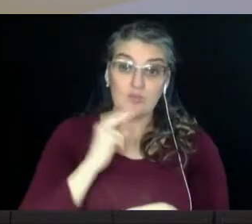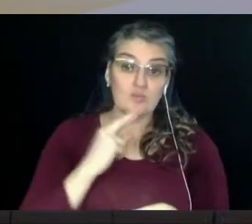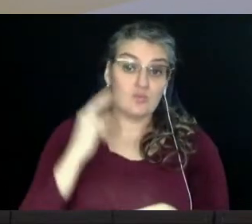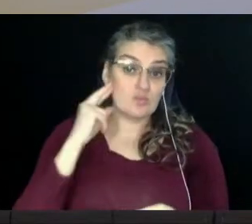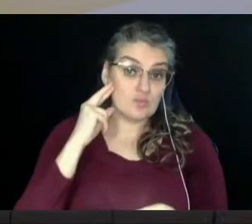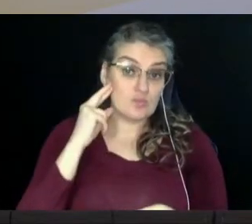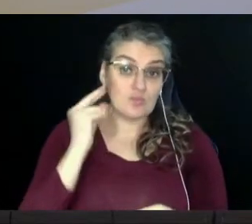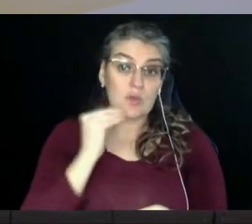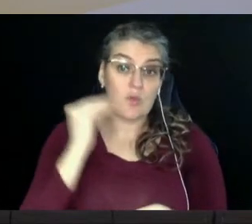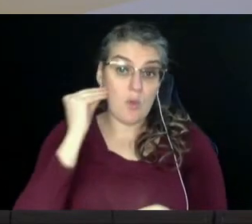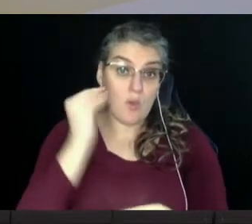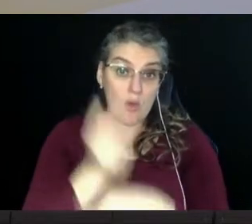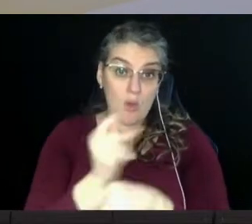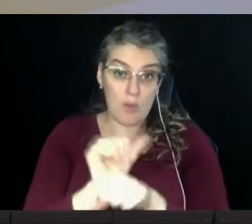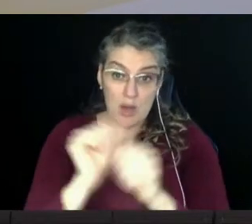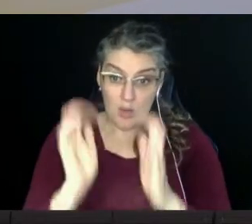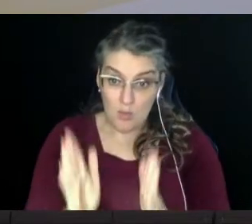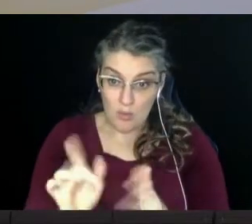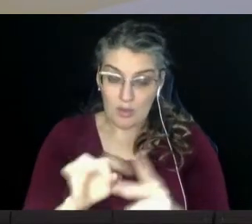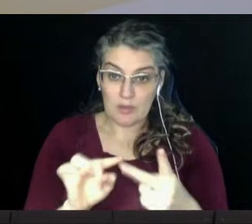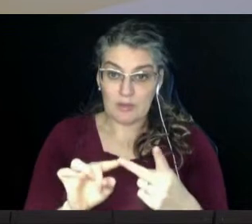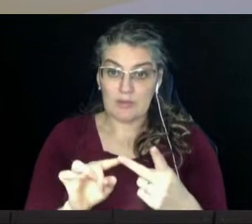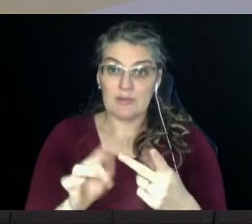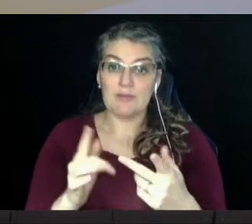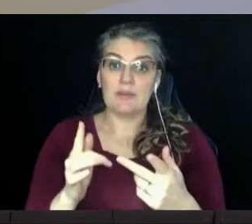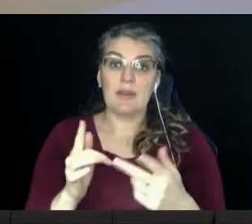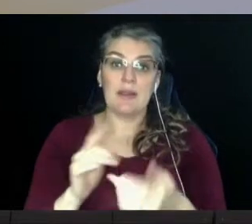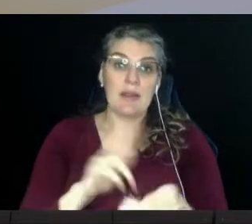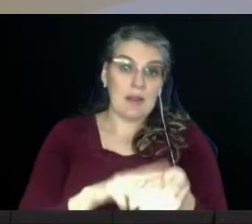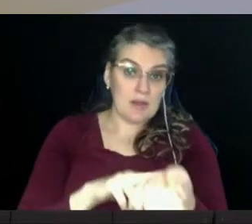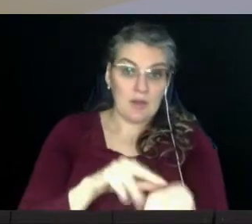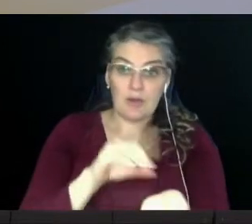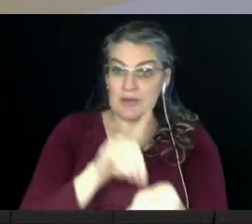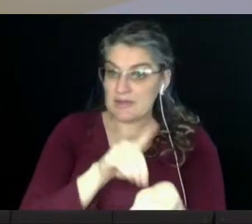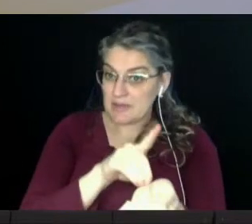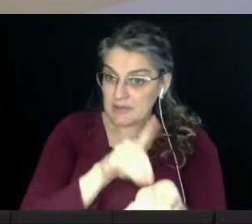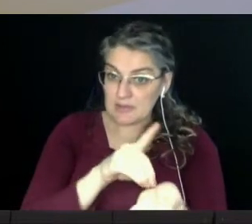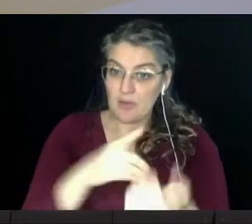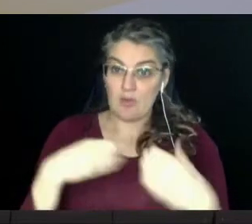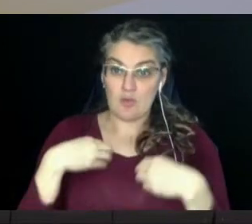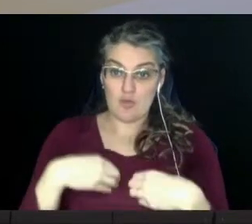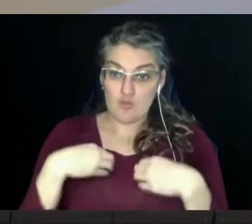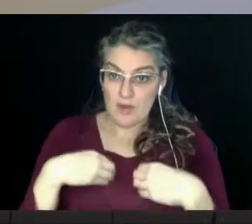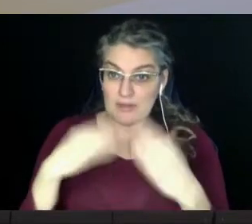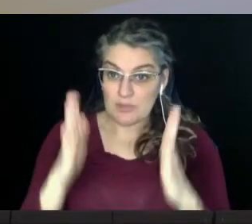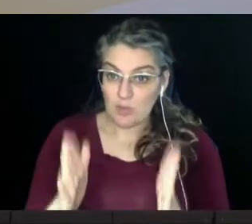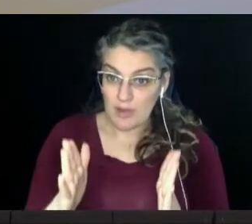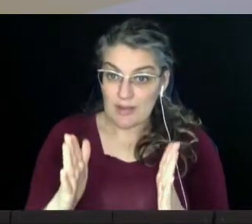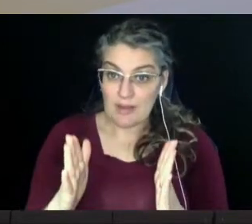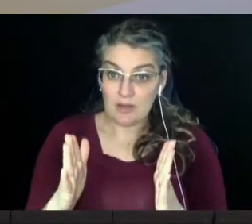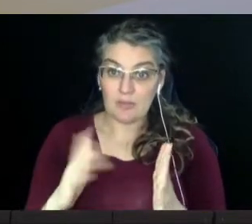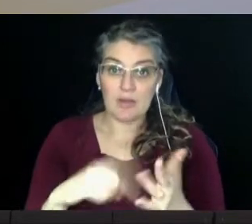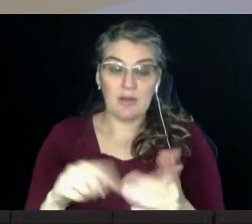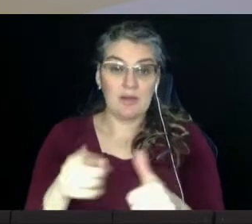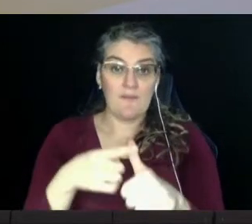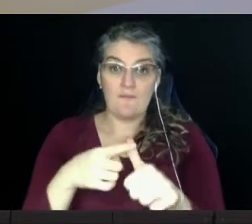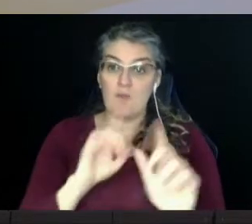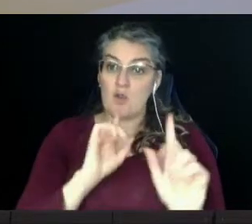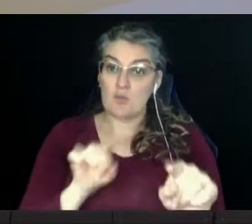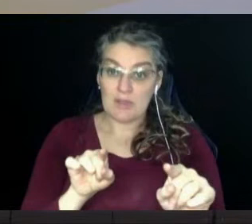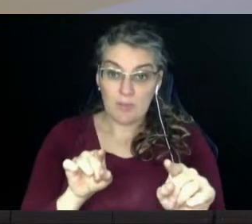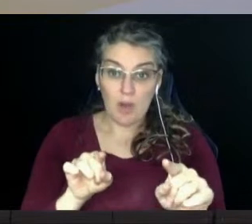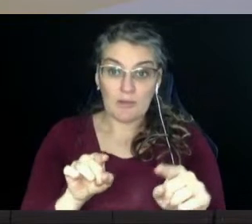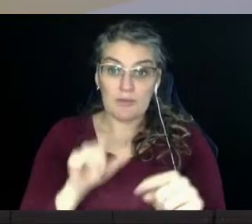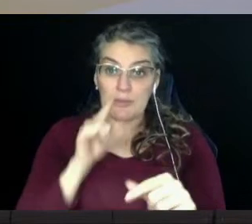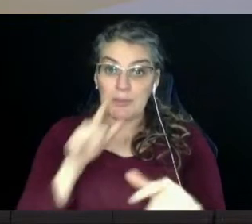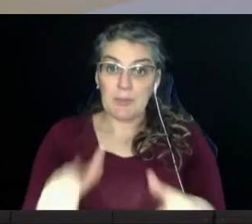and community care, many frontline healthcare workers involved in the COVID-19 response, first responders, those living in